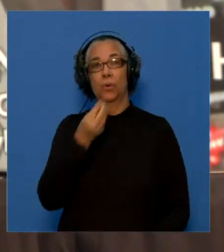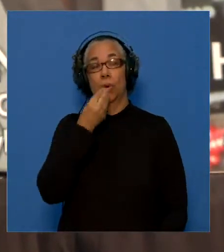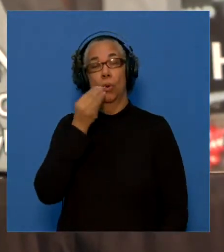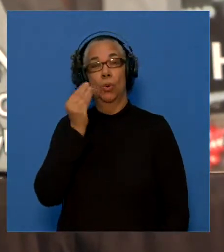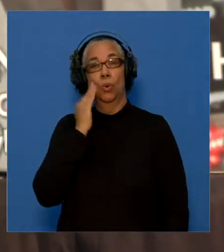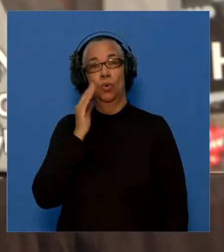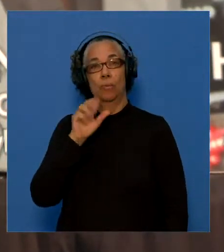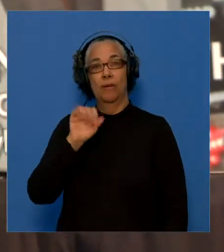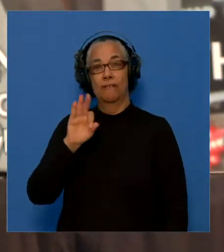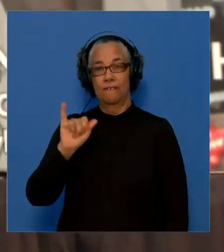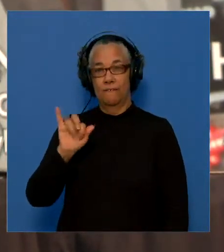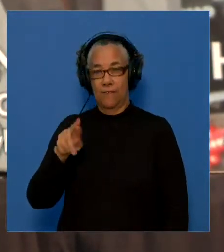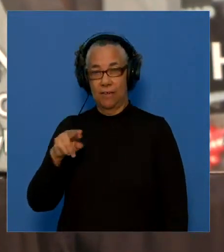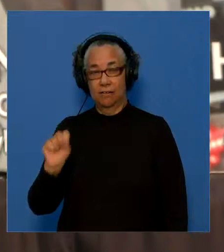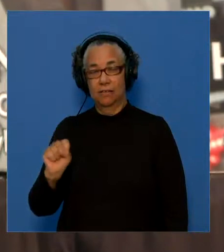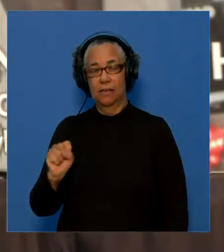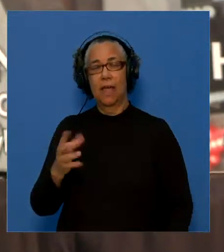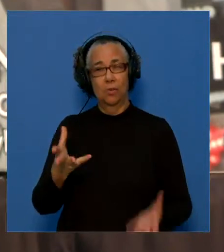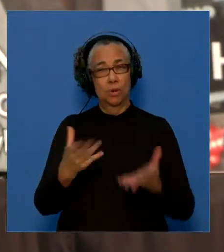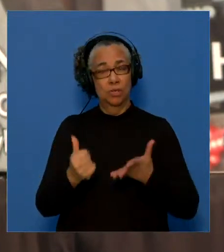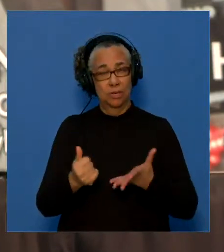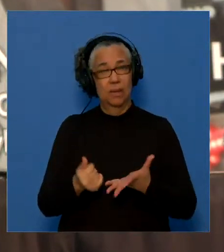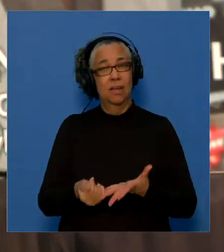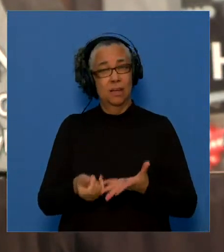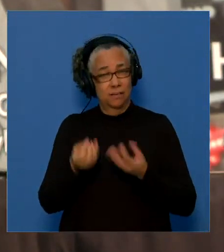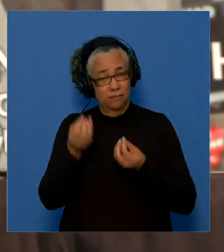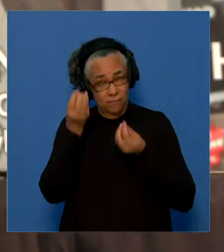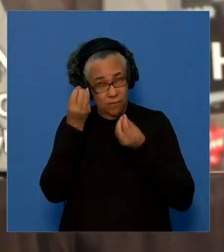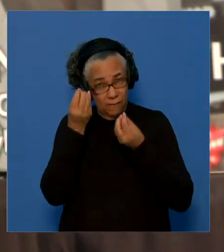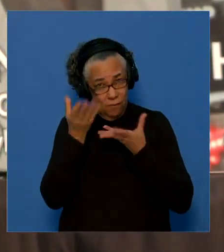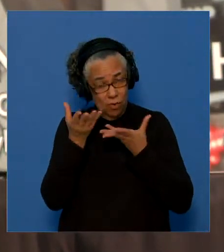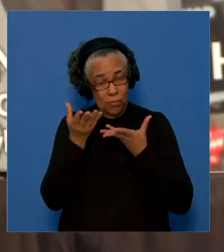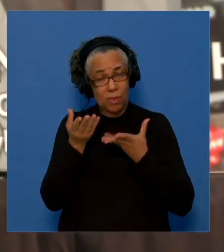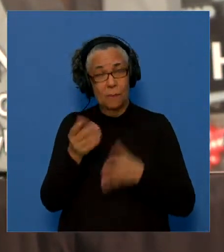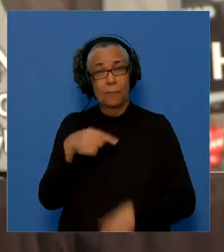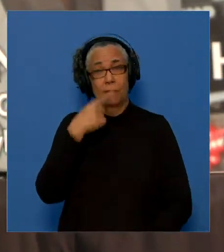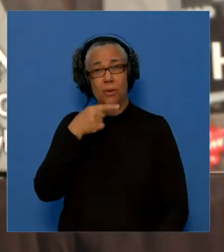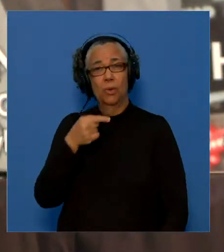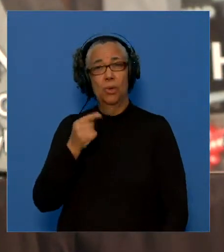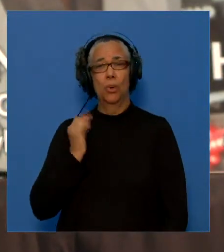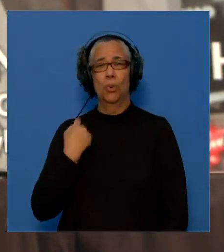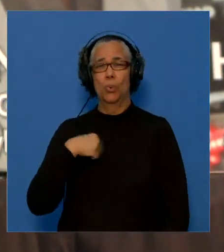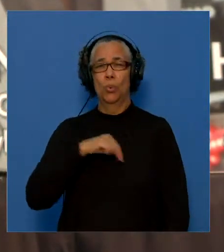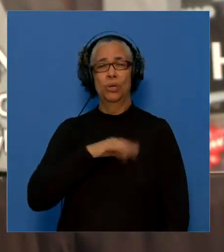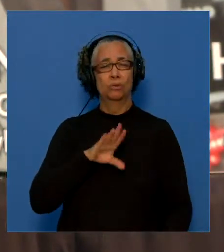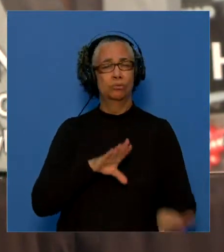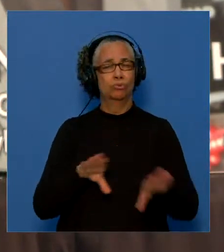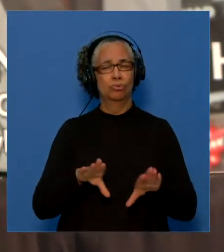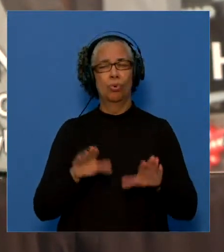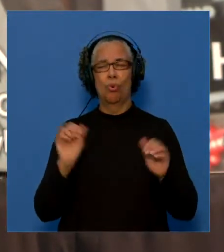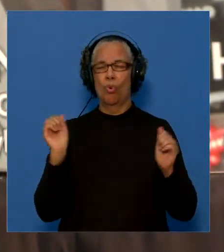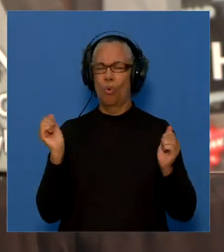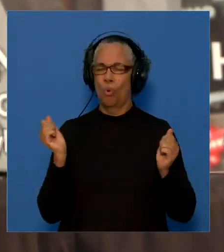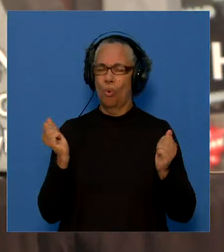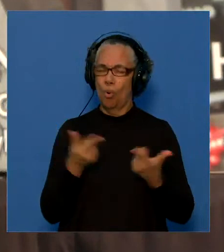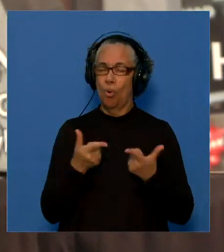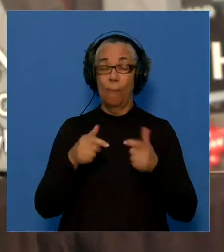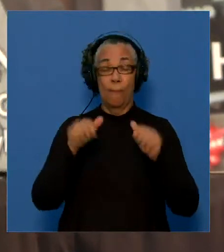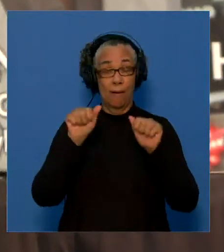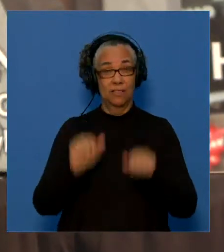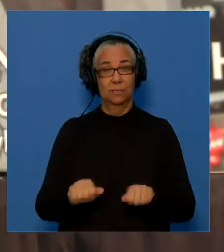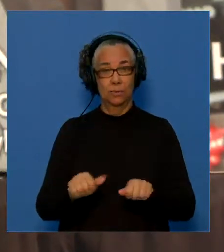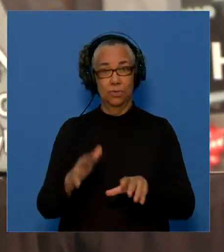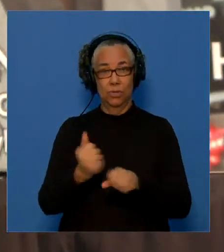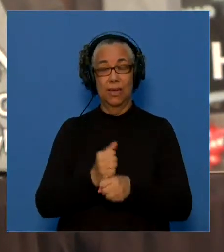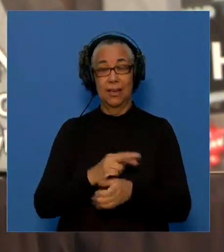to reassure the public that we will and do all that we can to provide answers relating to